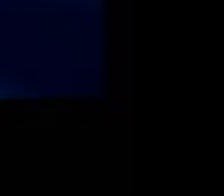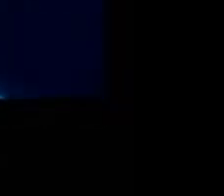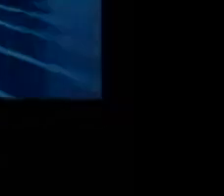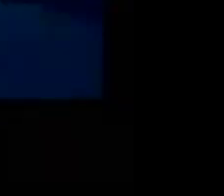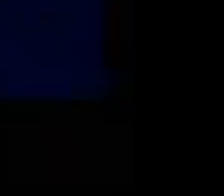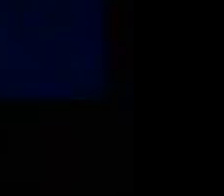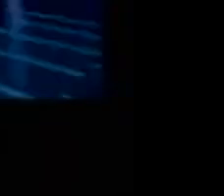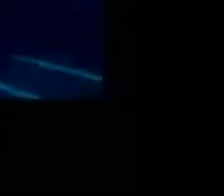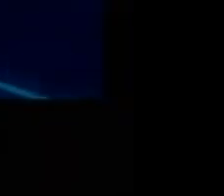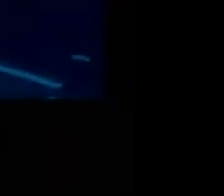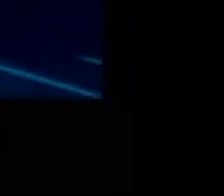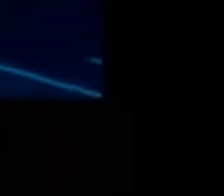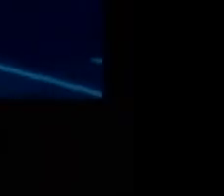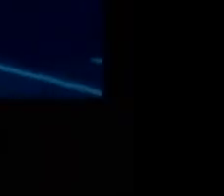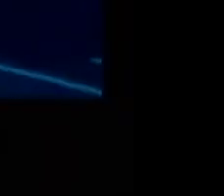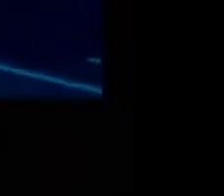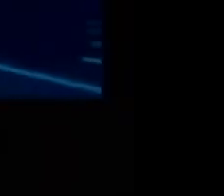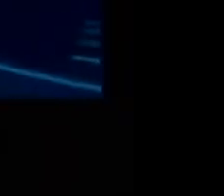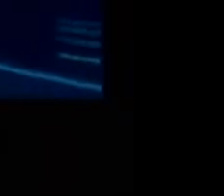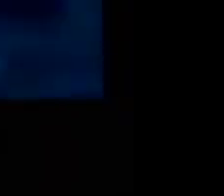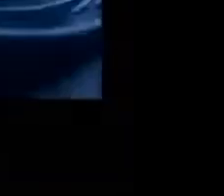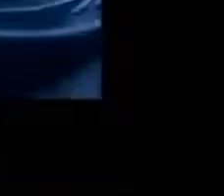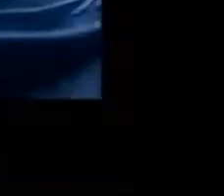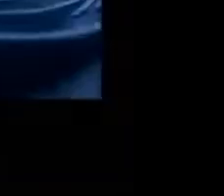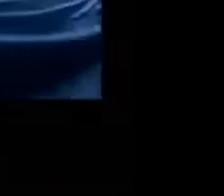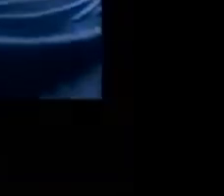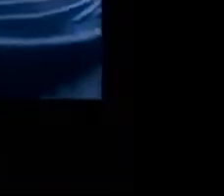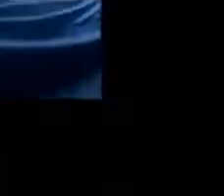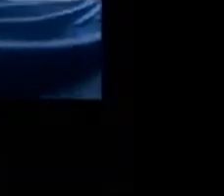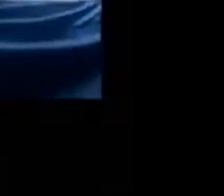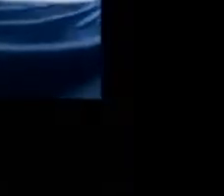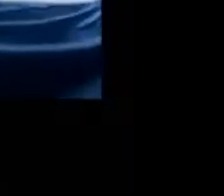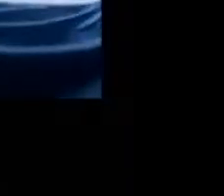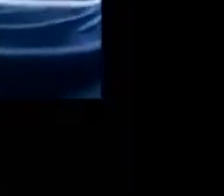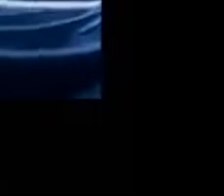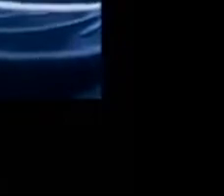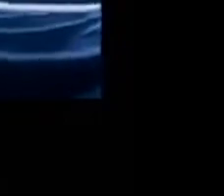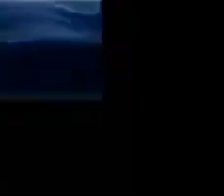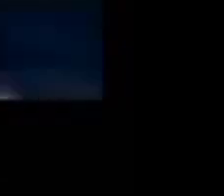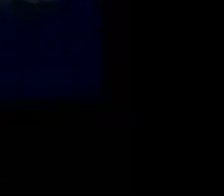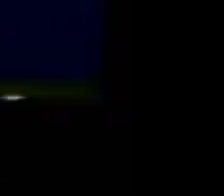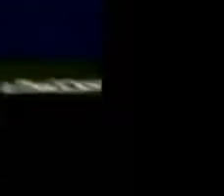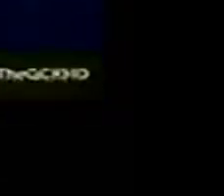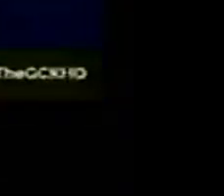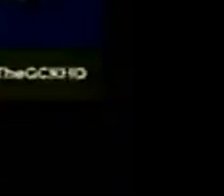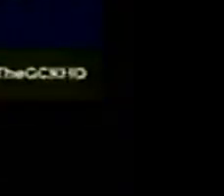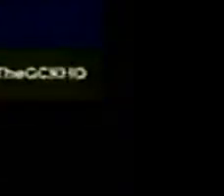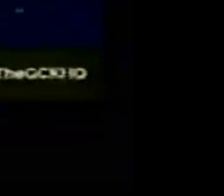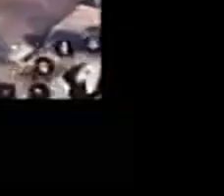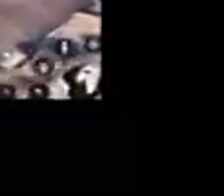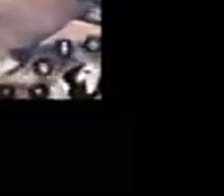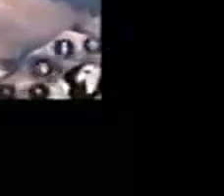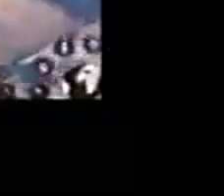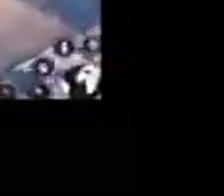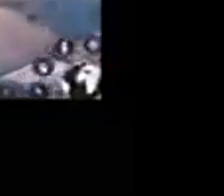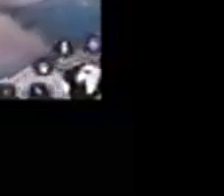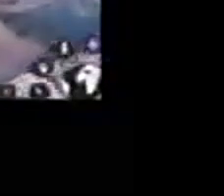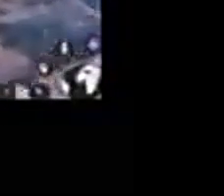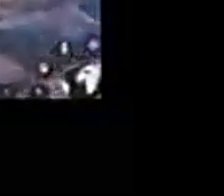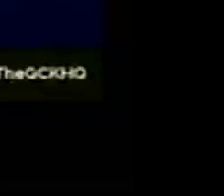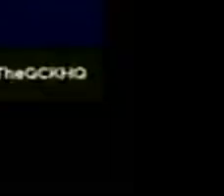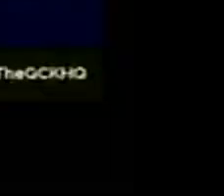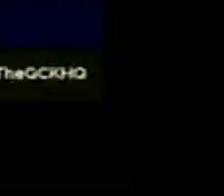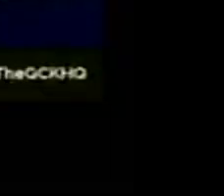with global fire ministering from across the world and special guest music Administration by Dan Lieutenant broadcast to the world